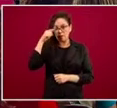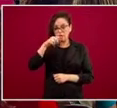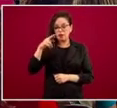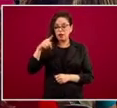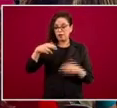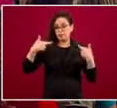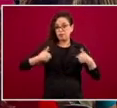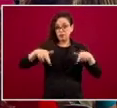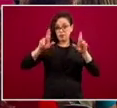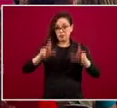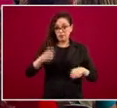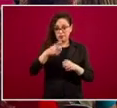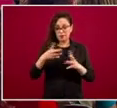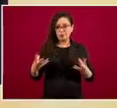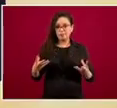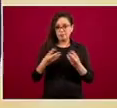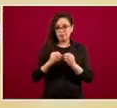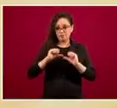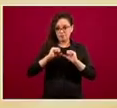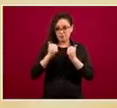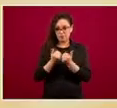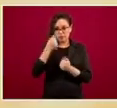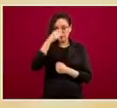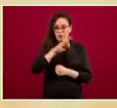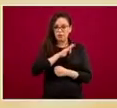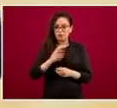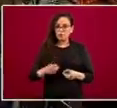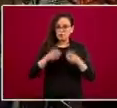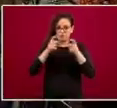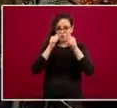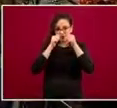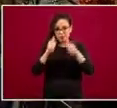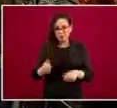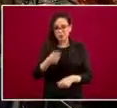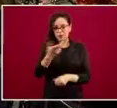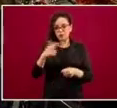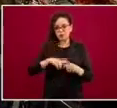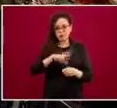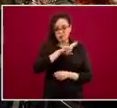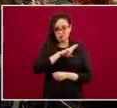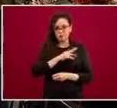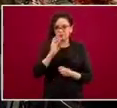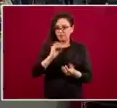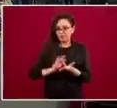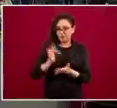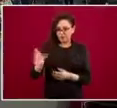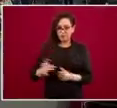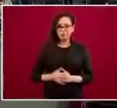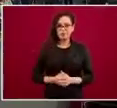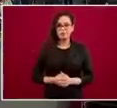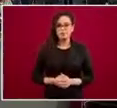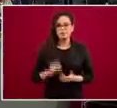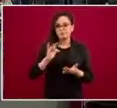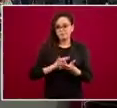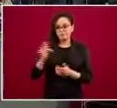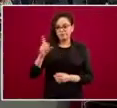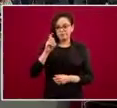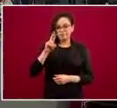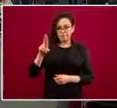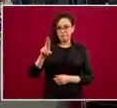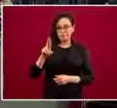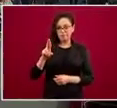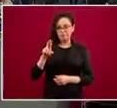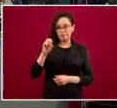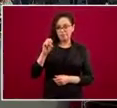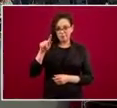The strategy will be coordinated by representatives of the public and